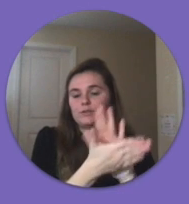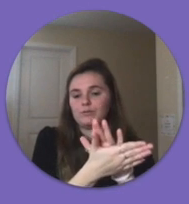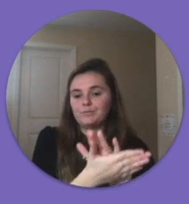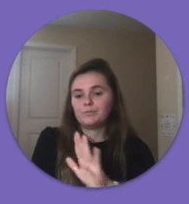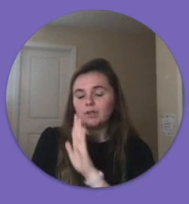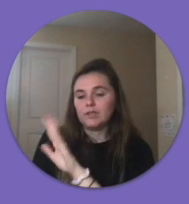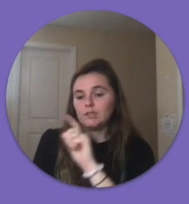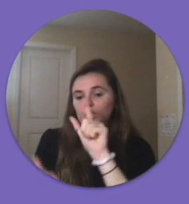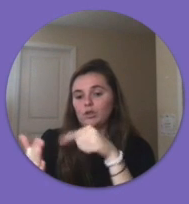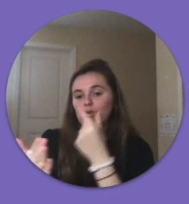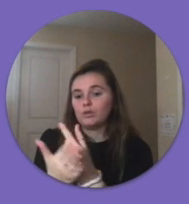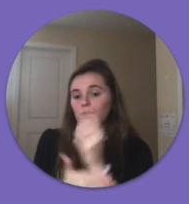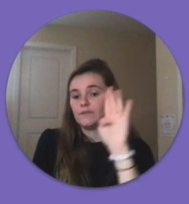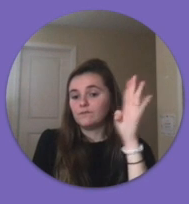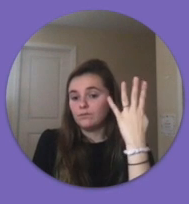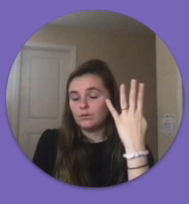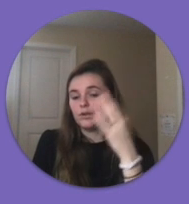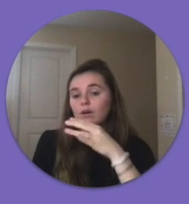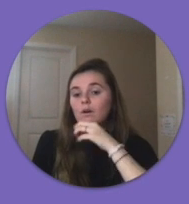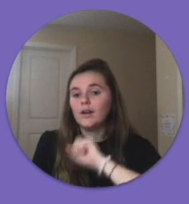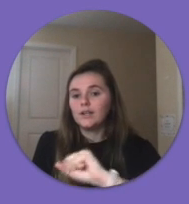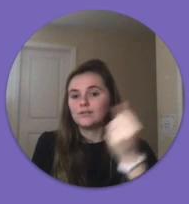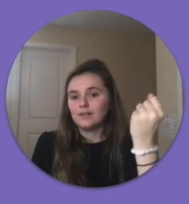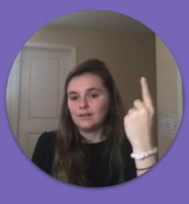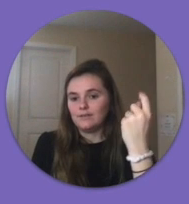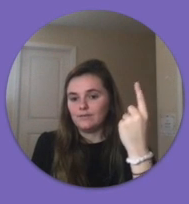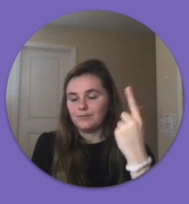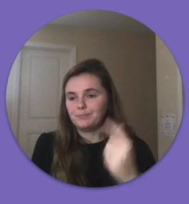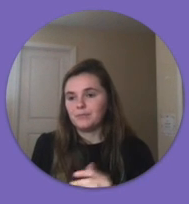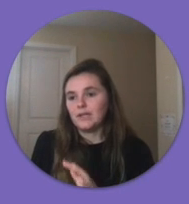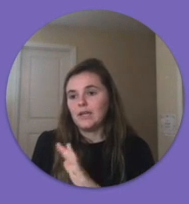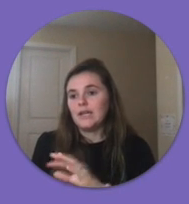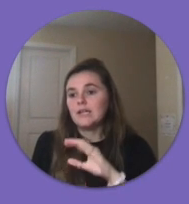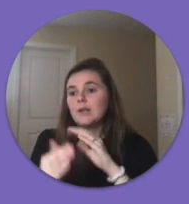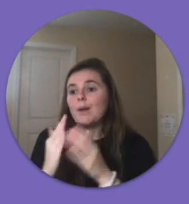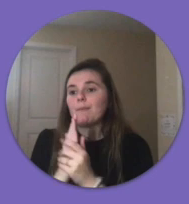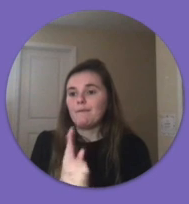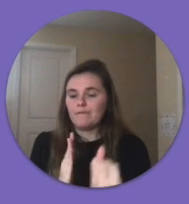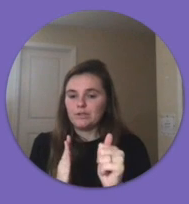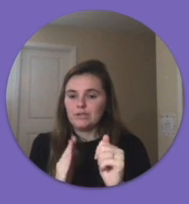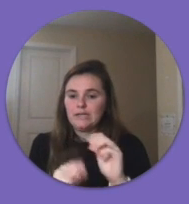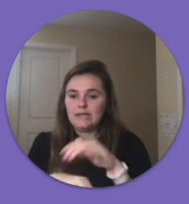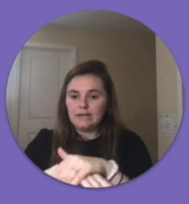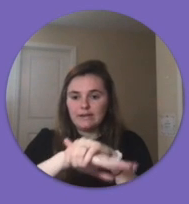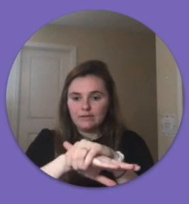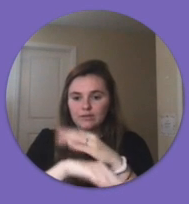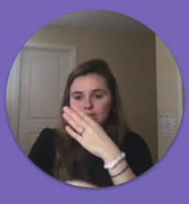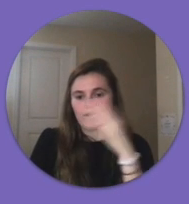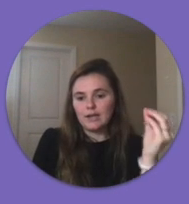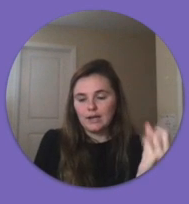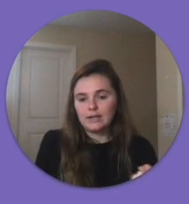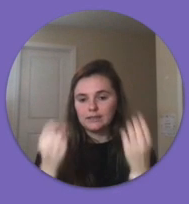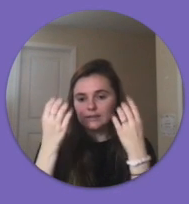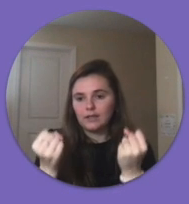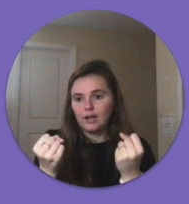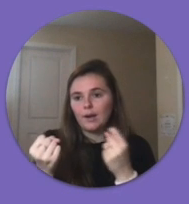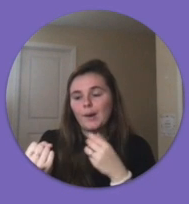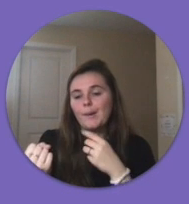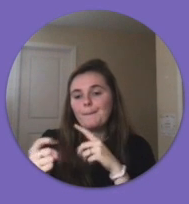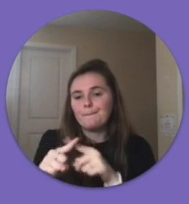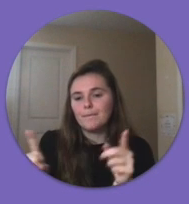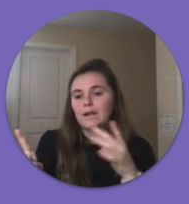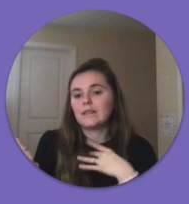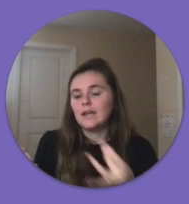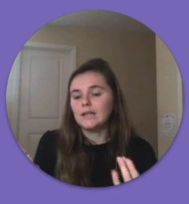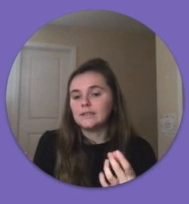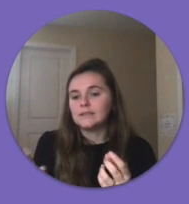Elementary School. He's in 4th grade and he's 11 years old. He's proficient in